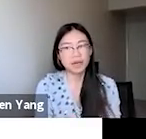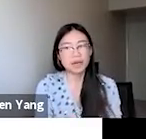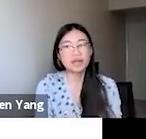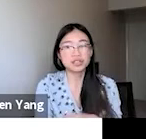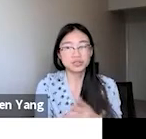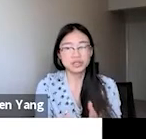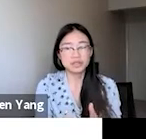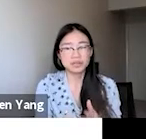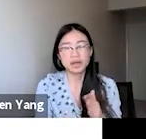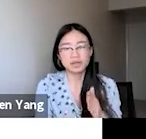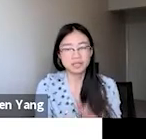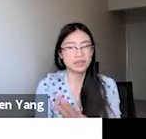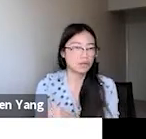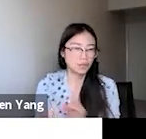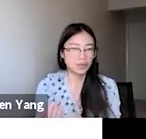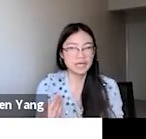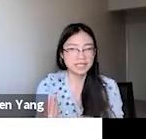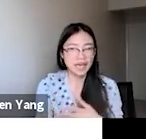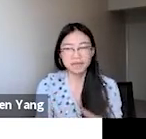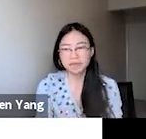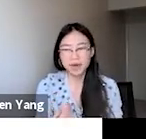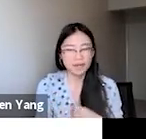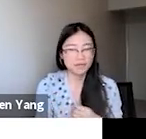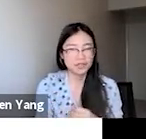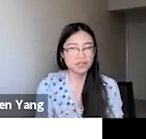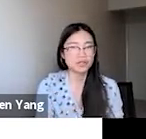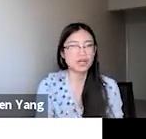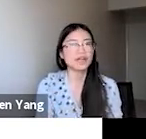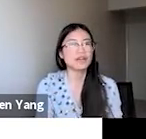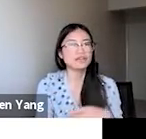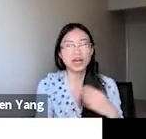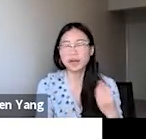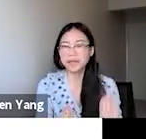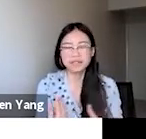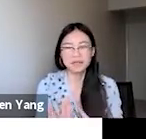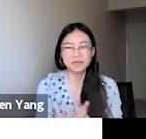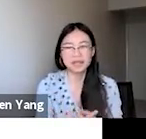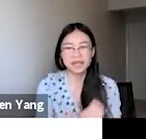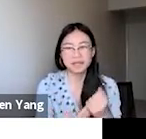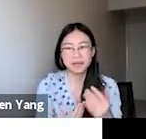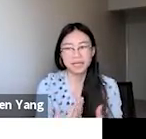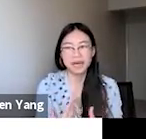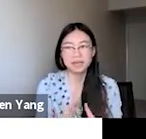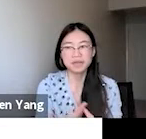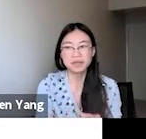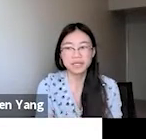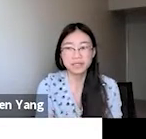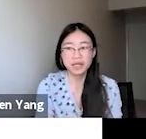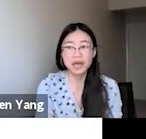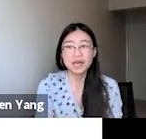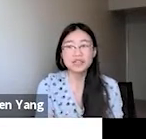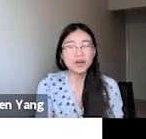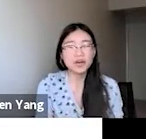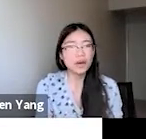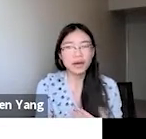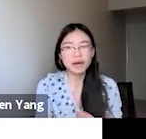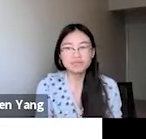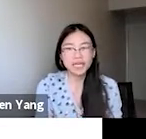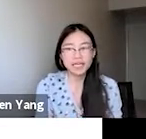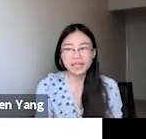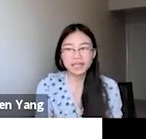learning while this little boy is having a breakfast to kind of talk about STEM related vocabularies.